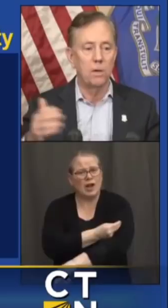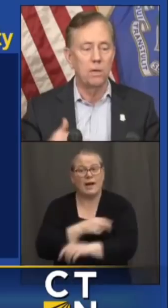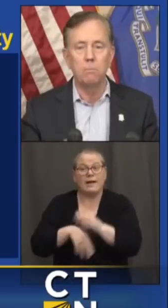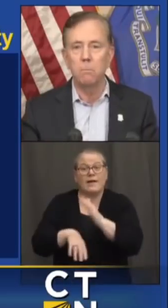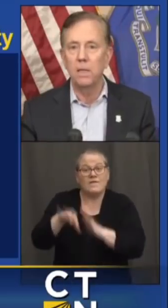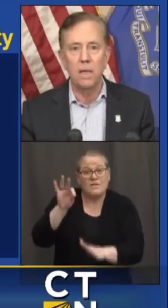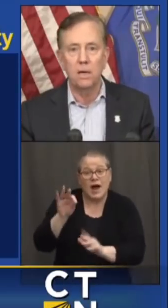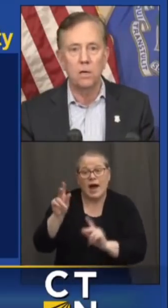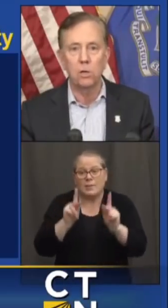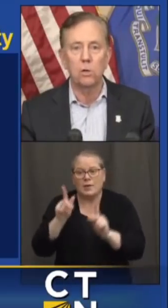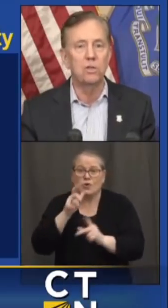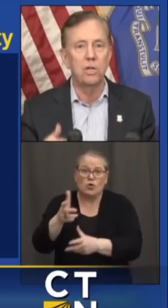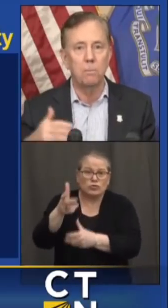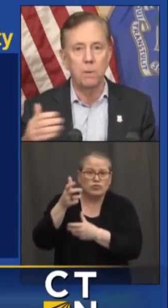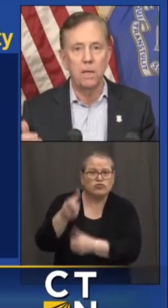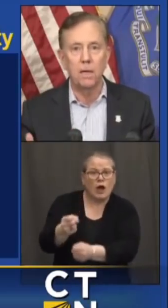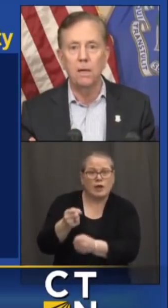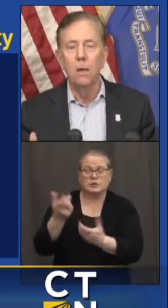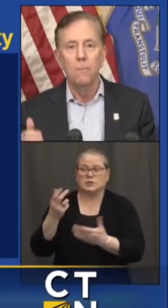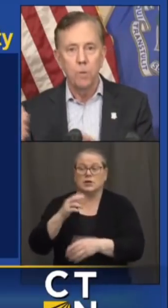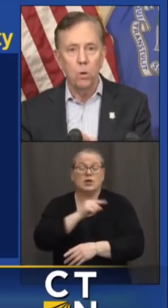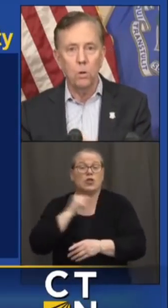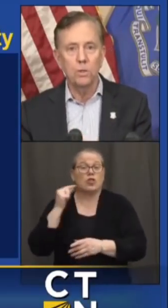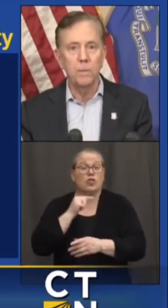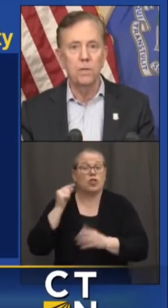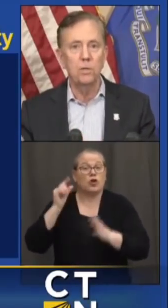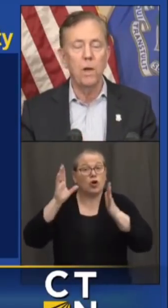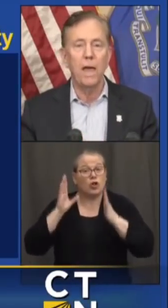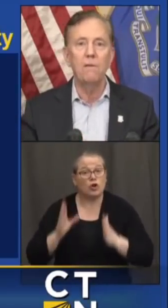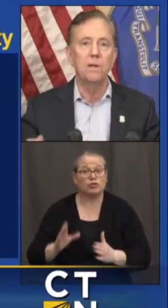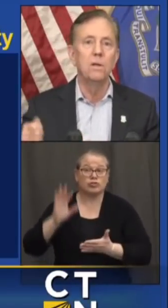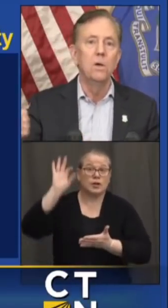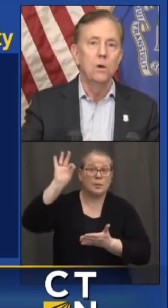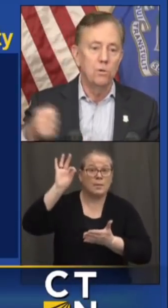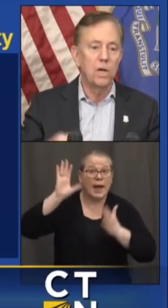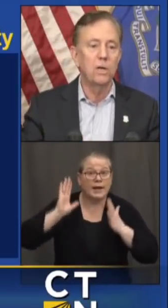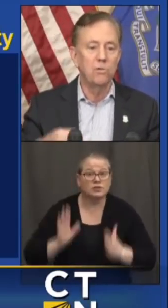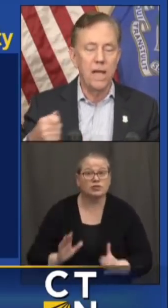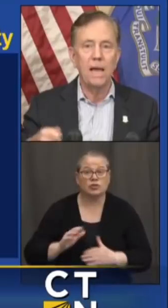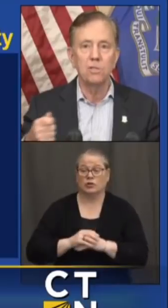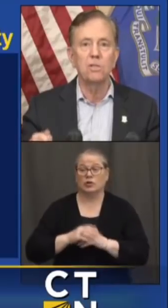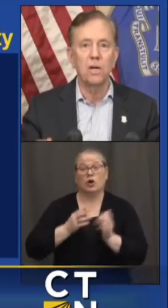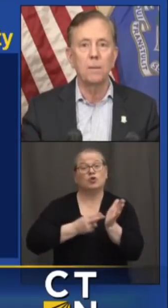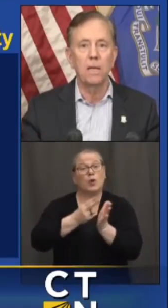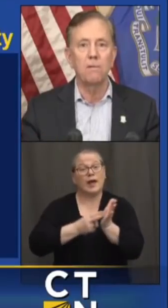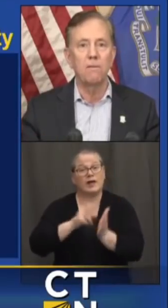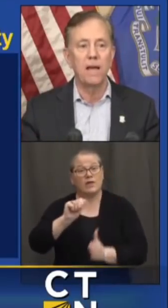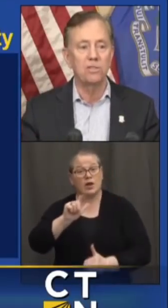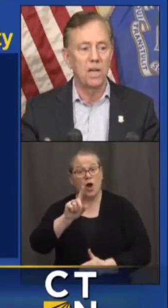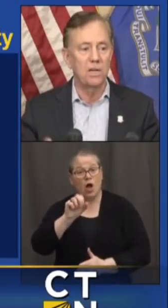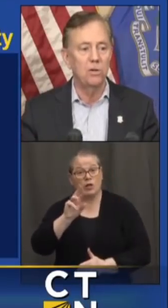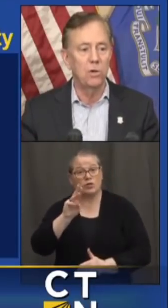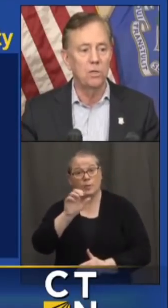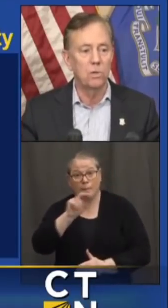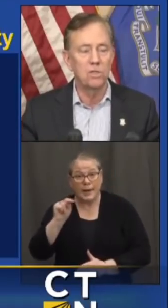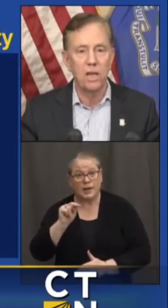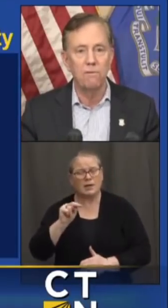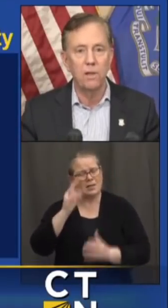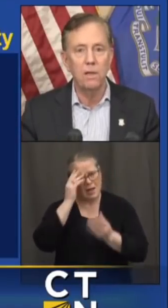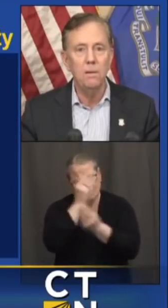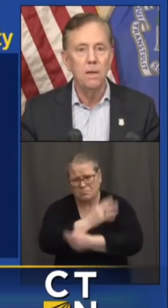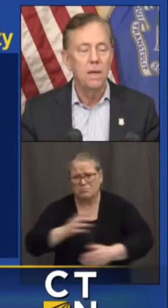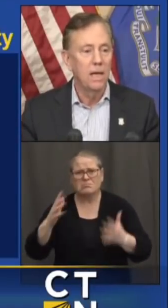that community, be they clergy, be they aldermen in New Haven, who tell you now's the time to get vaccinated. You can do